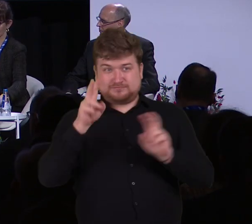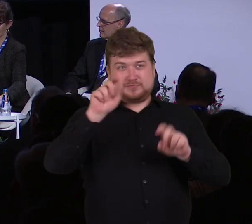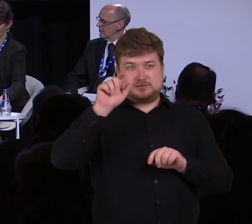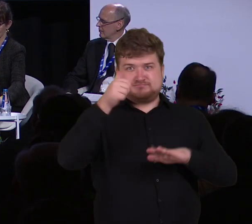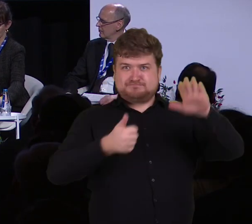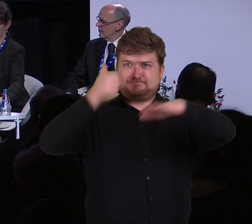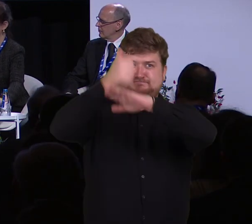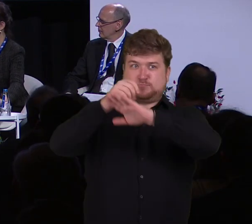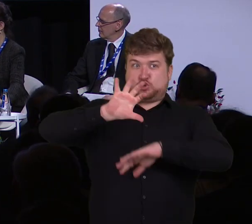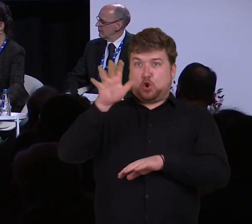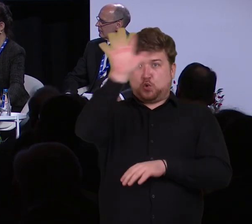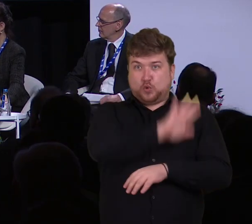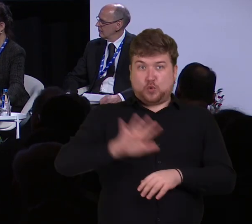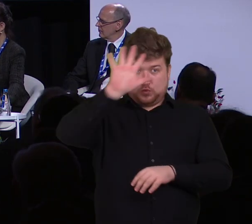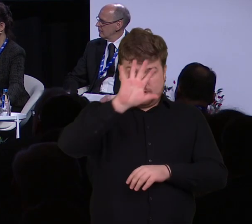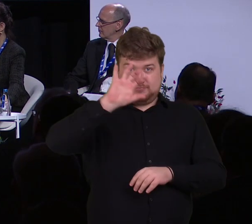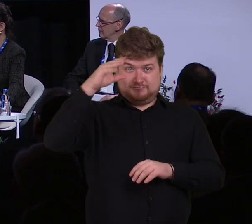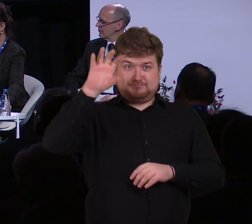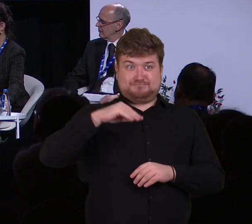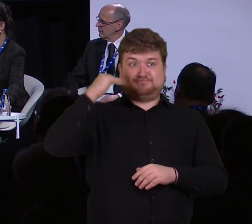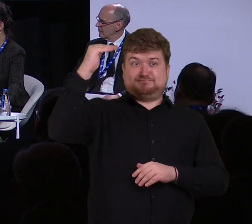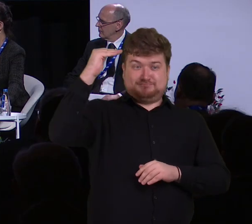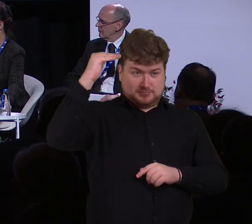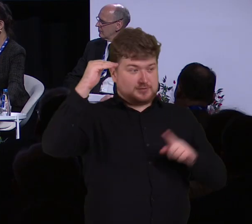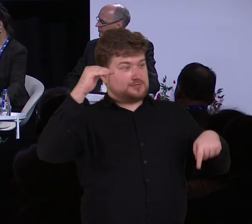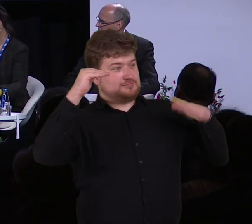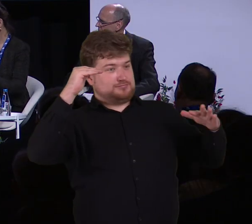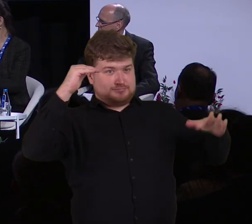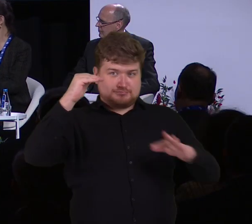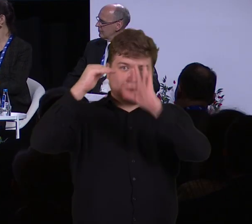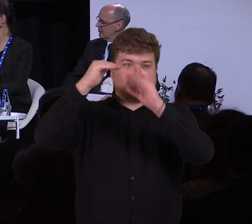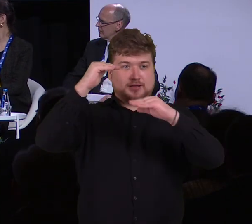Nuno, you have also very specific, let's say,